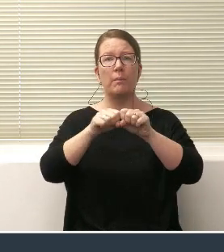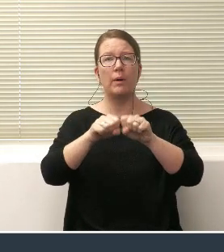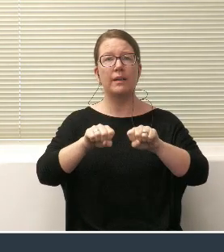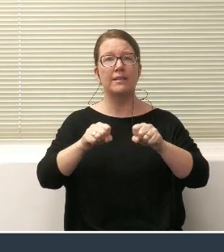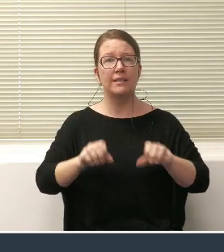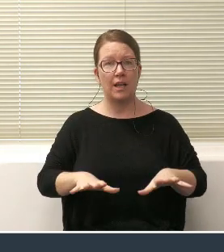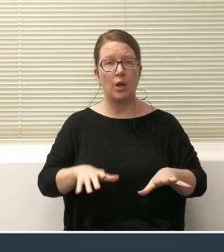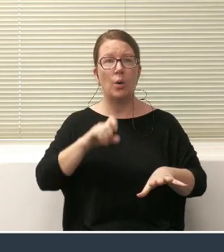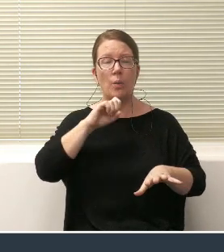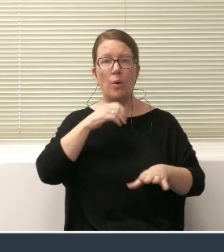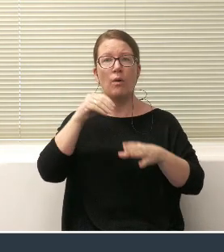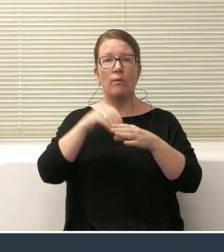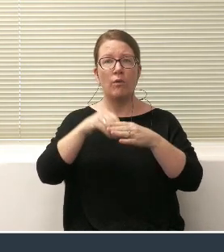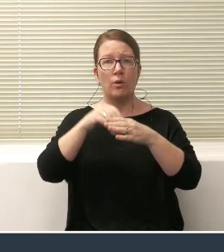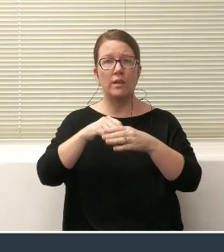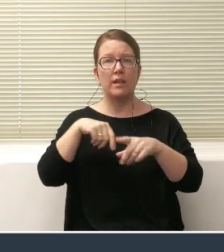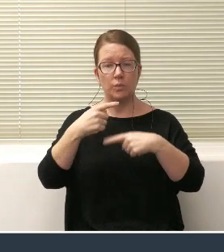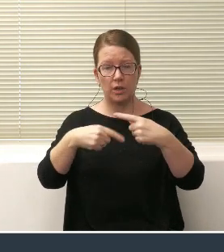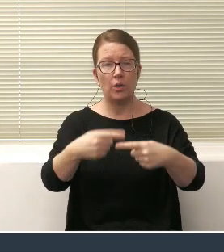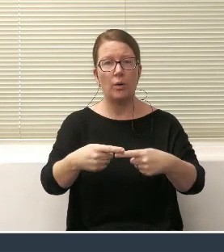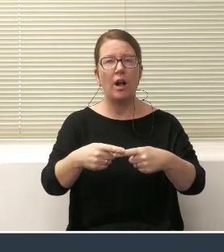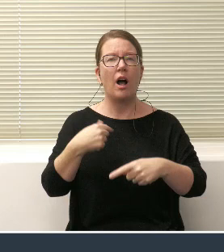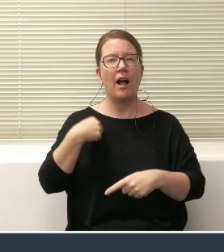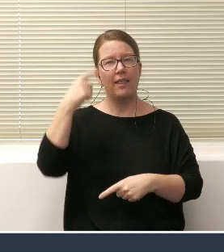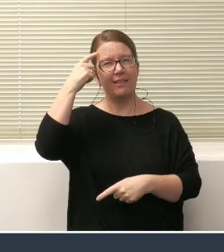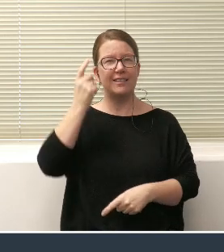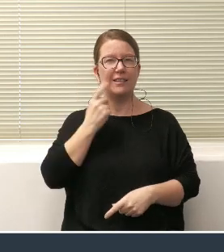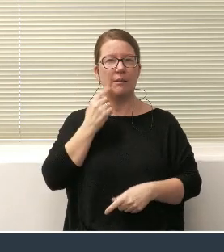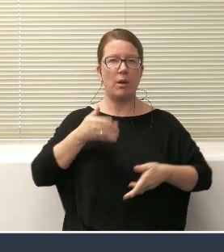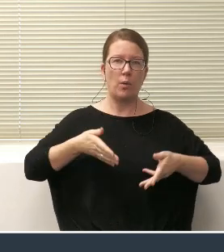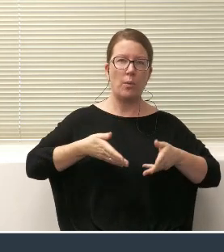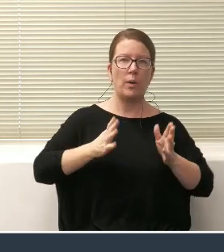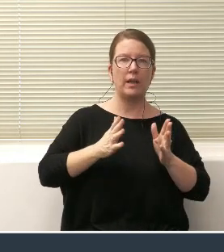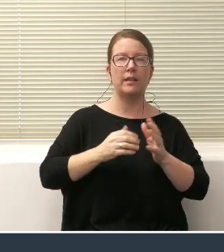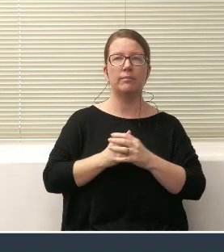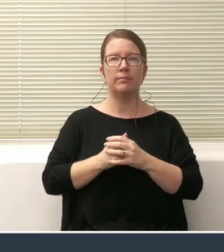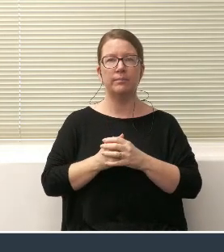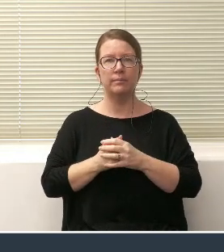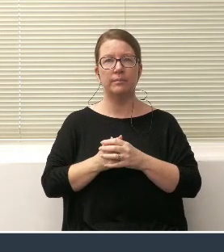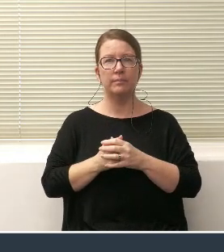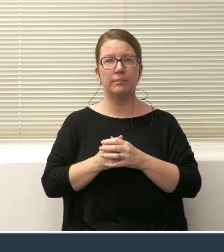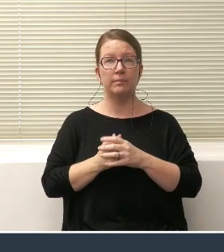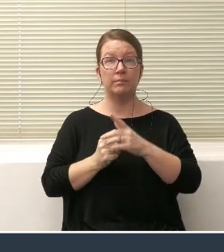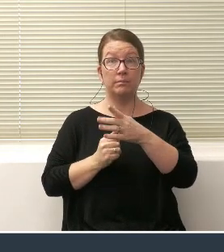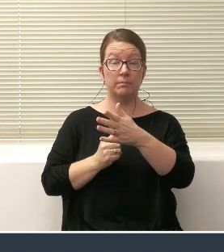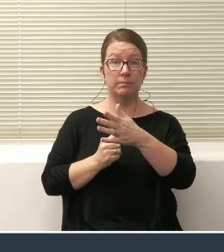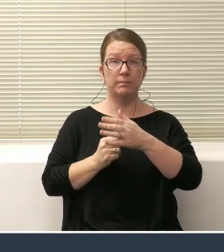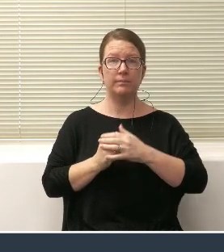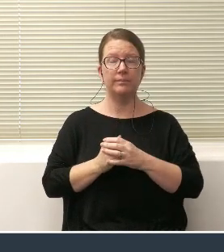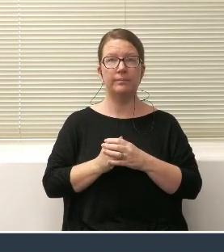and we will be voting as we go. I think that's going to be a far simpler way to do it rather than Councillor Bogan.